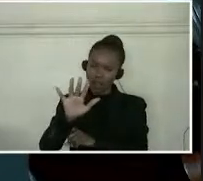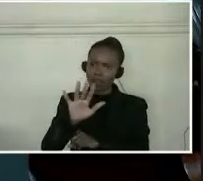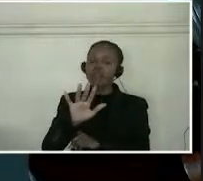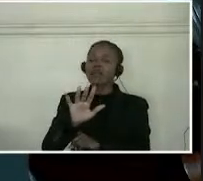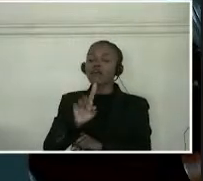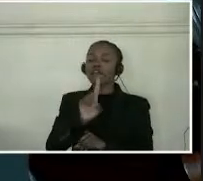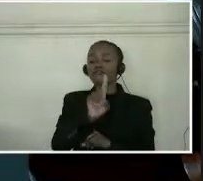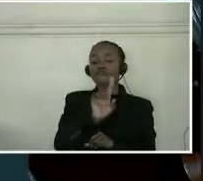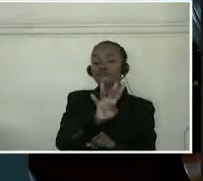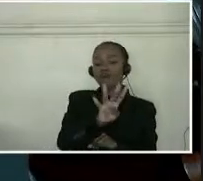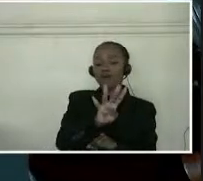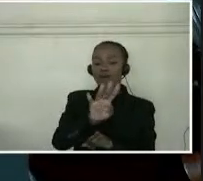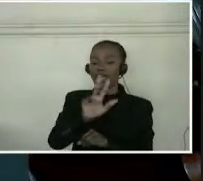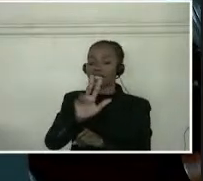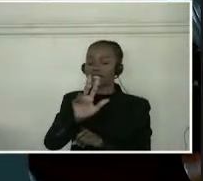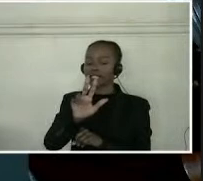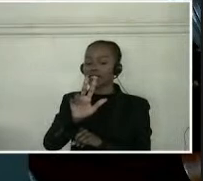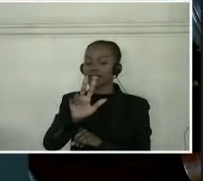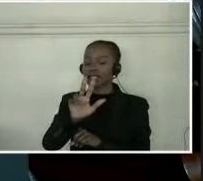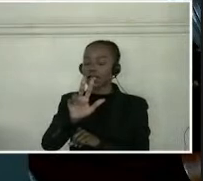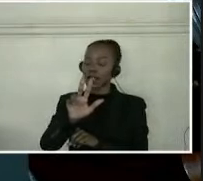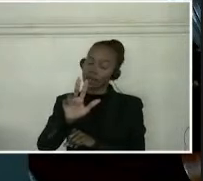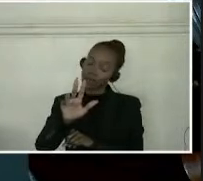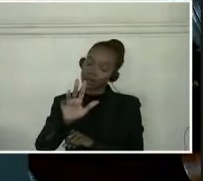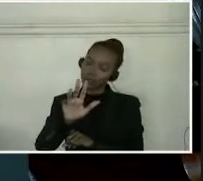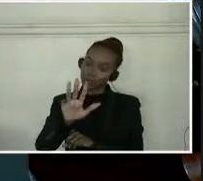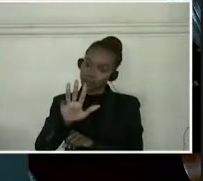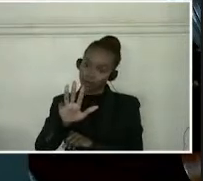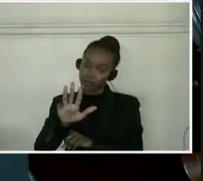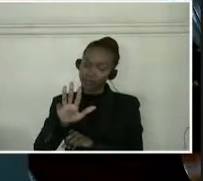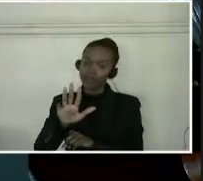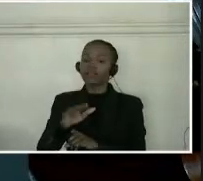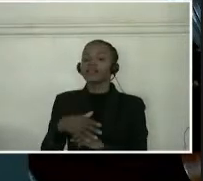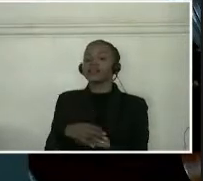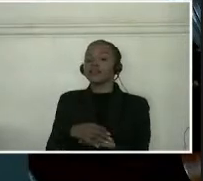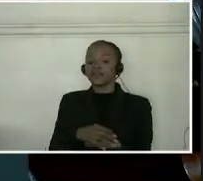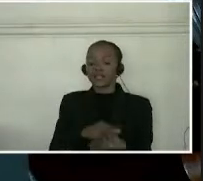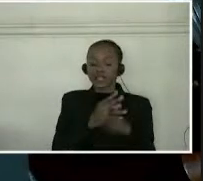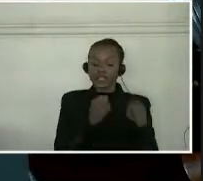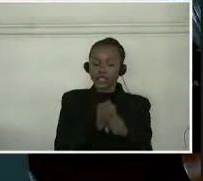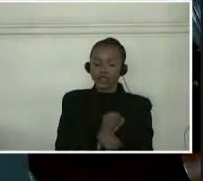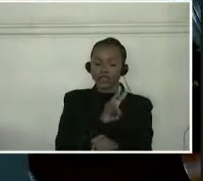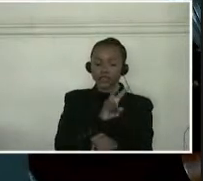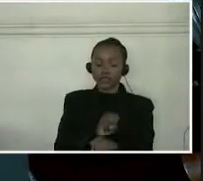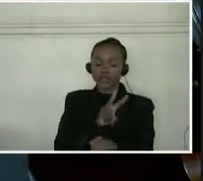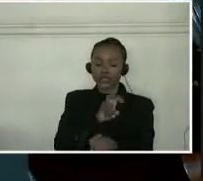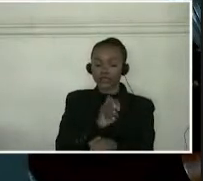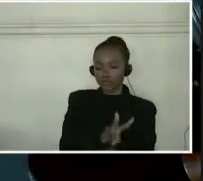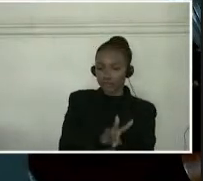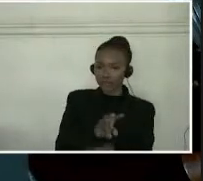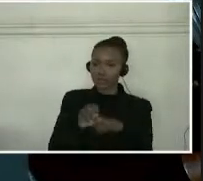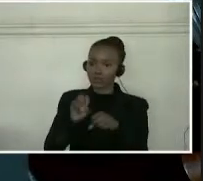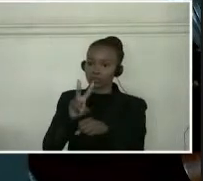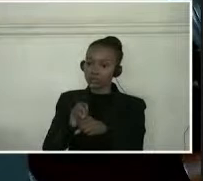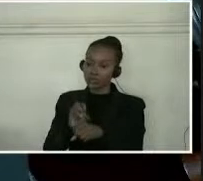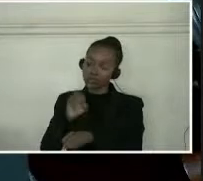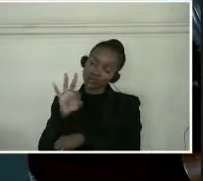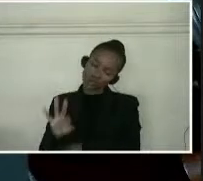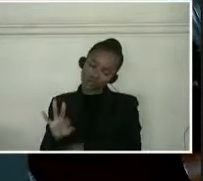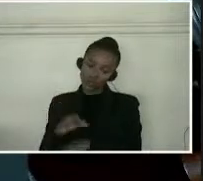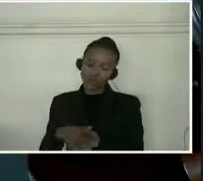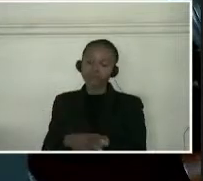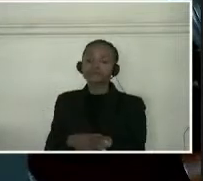000 for 2022 2023 financial year and specifically 378 million